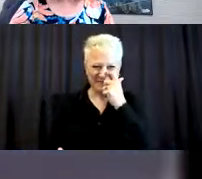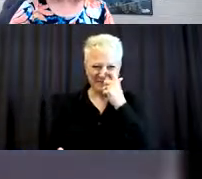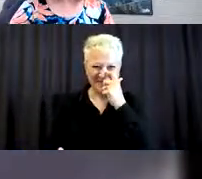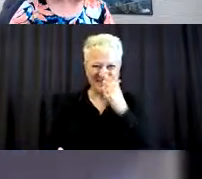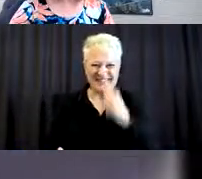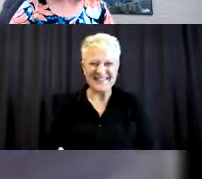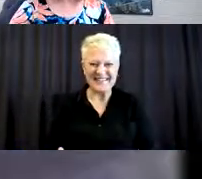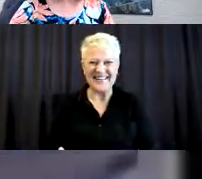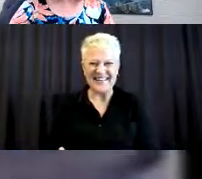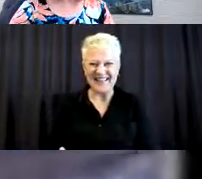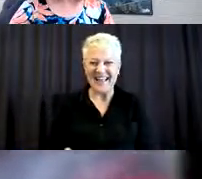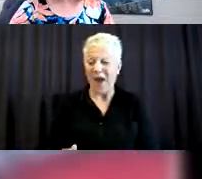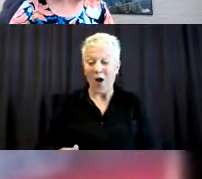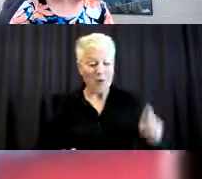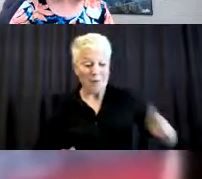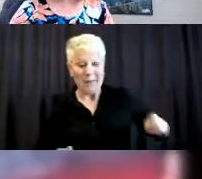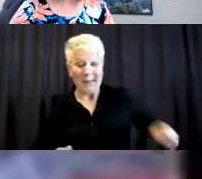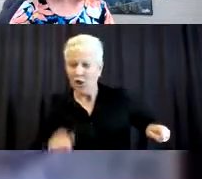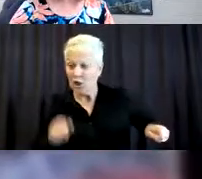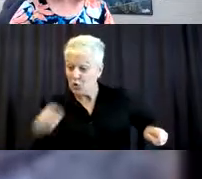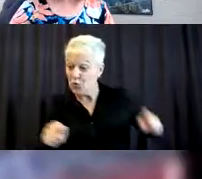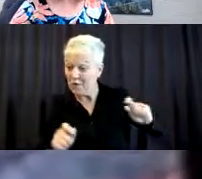You bang over there. I'm going to bang over here.